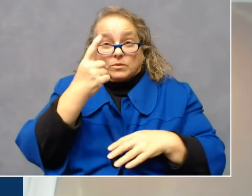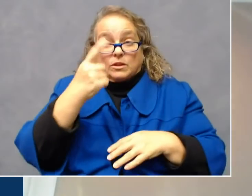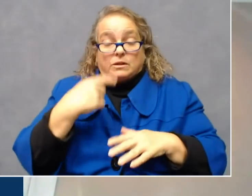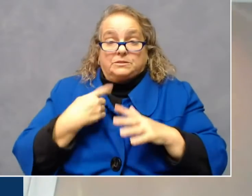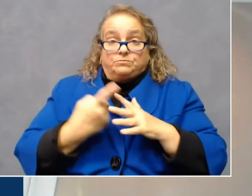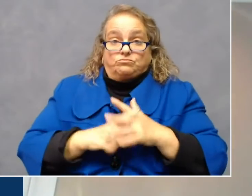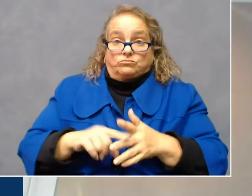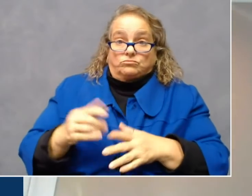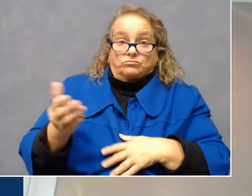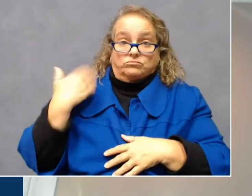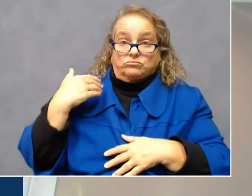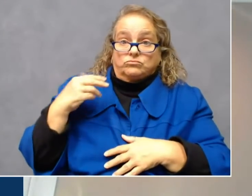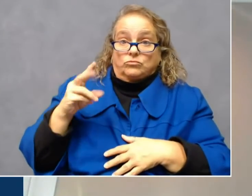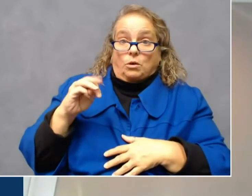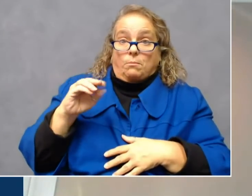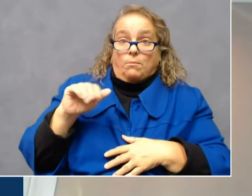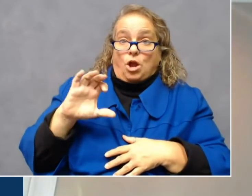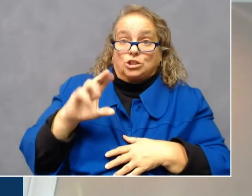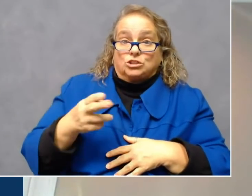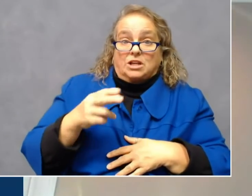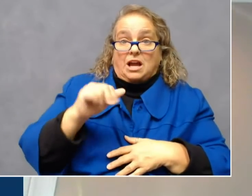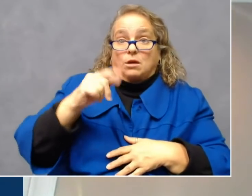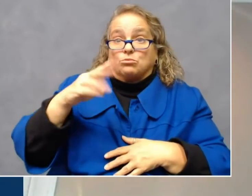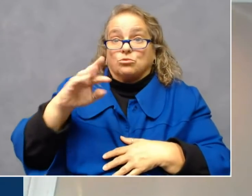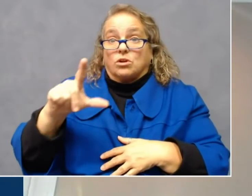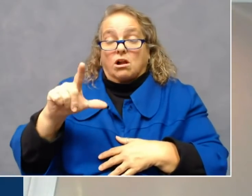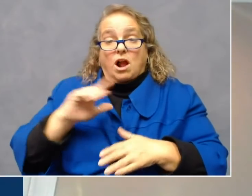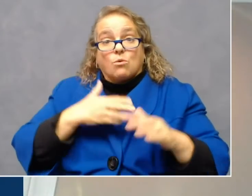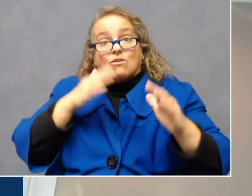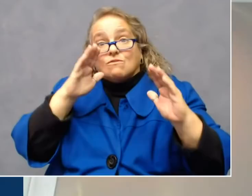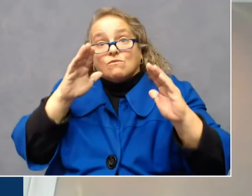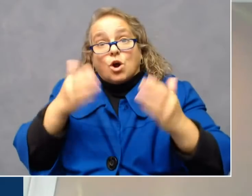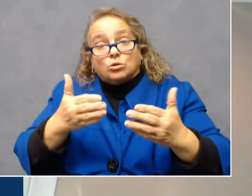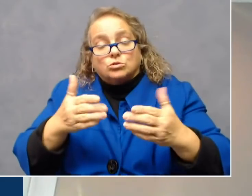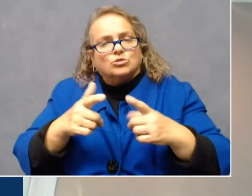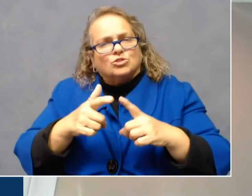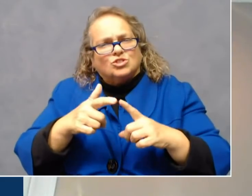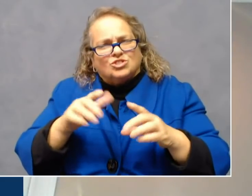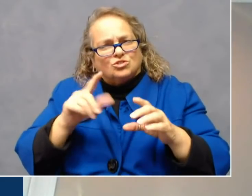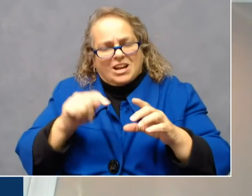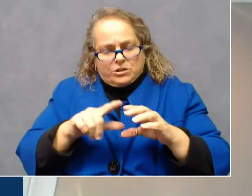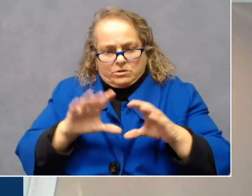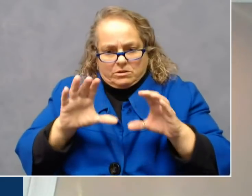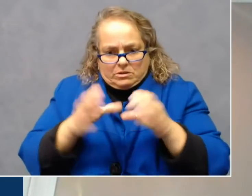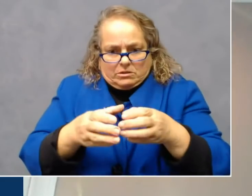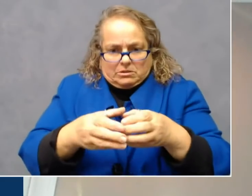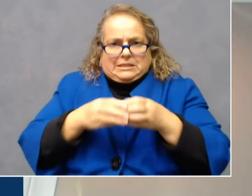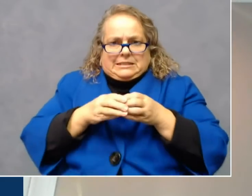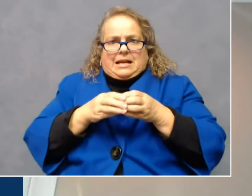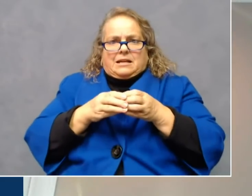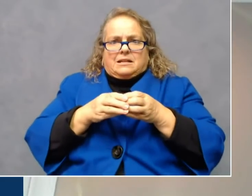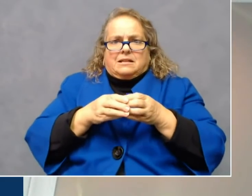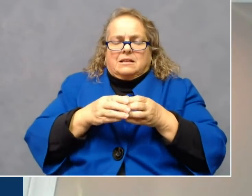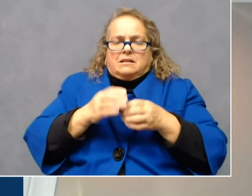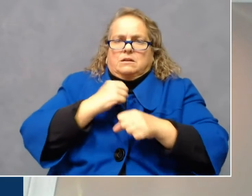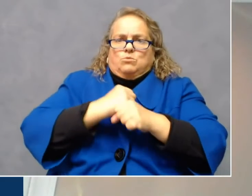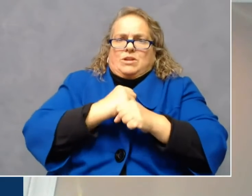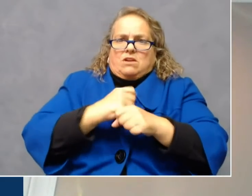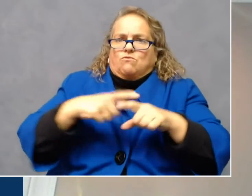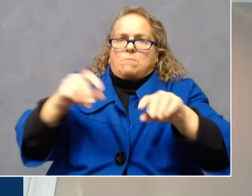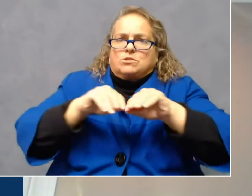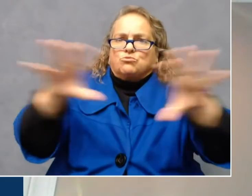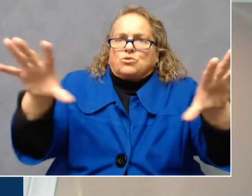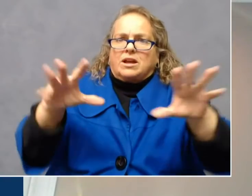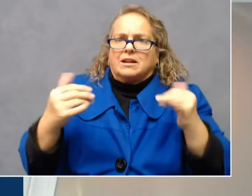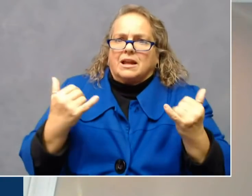on containment. And as I'll show you in the slides, we've really moved away from containment now with the